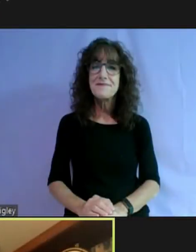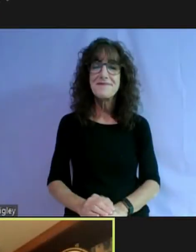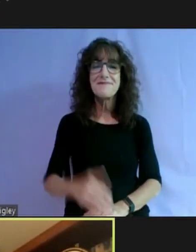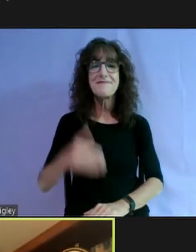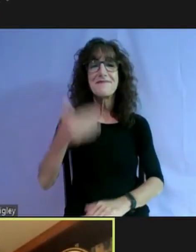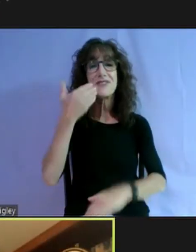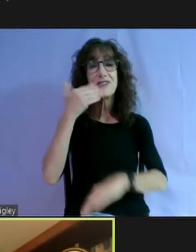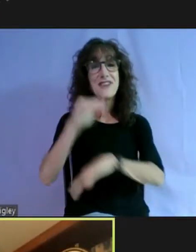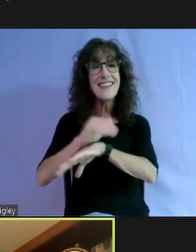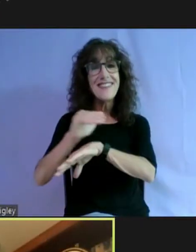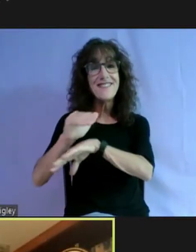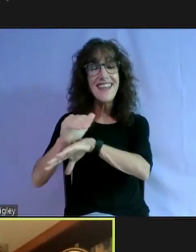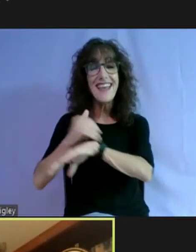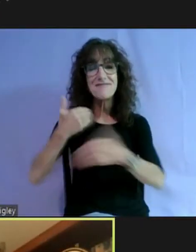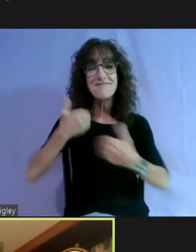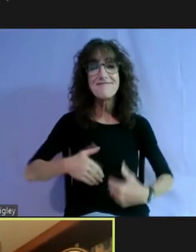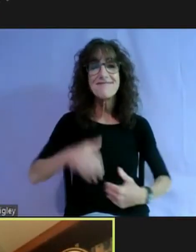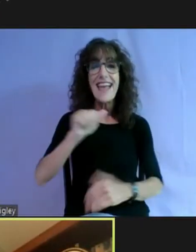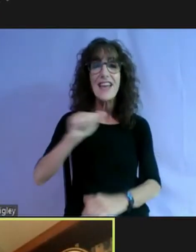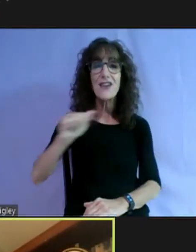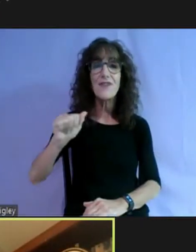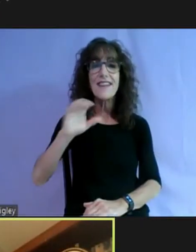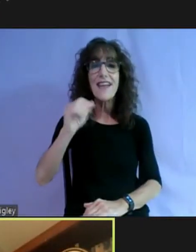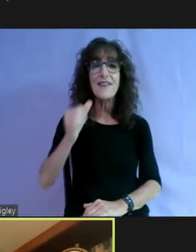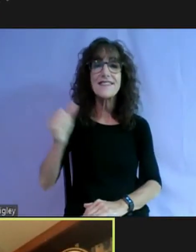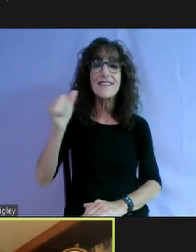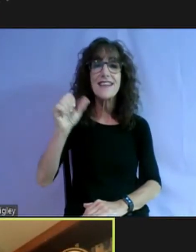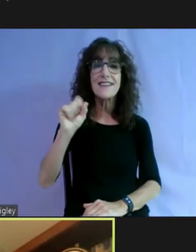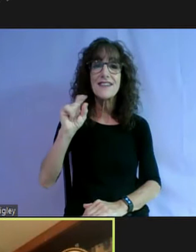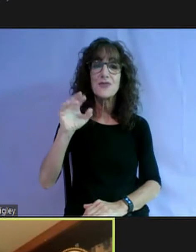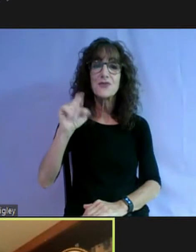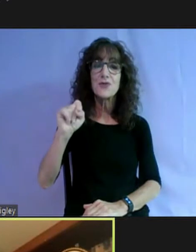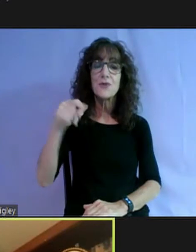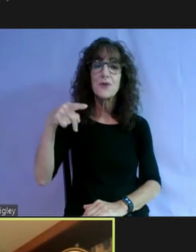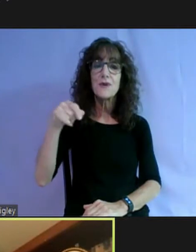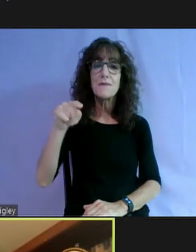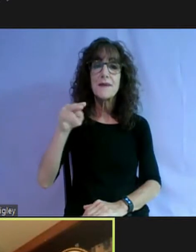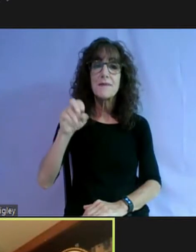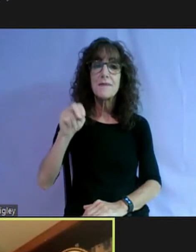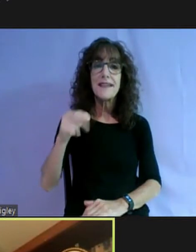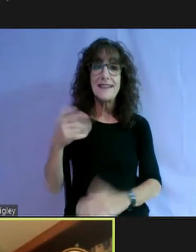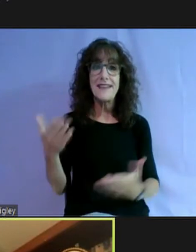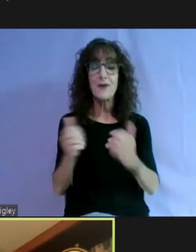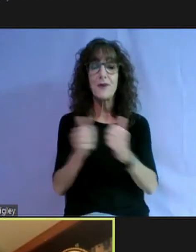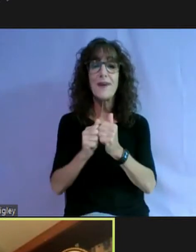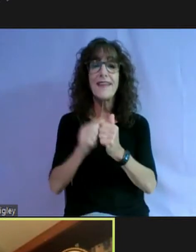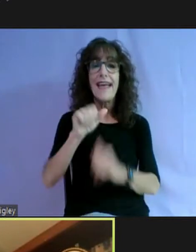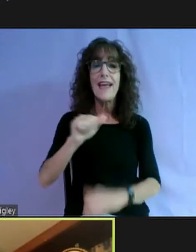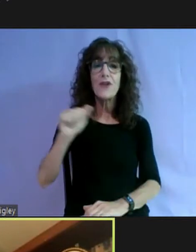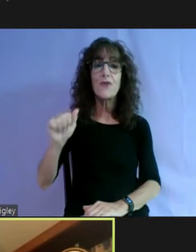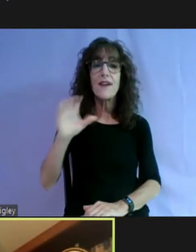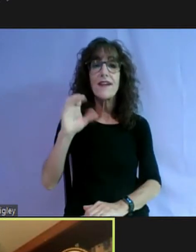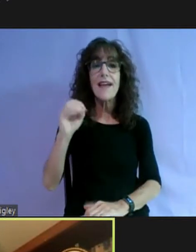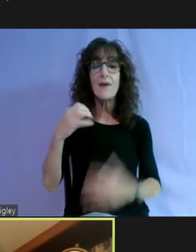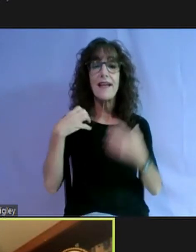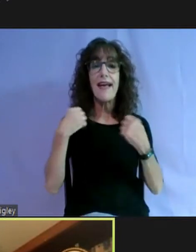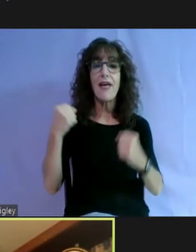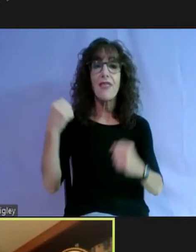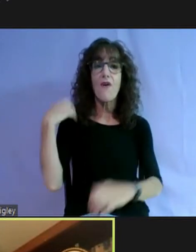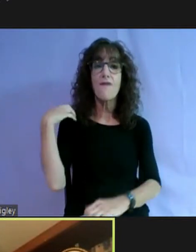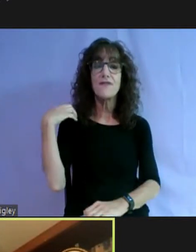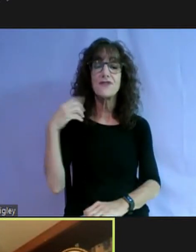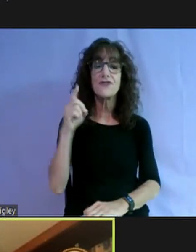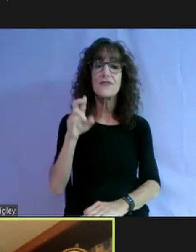Well, good evening. I am Anne Arundel County Executive Steuart Pittman, and I am here with our Anne Arundel County Health Officer,